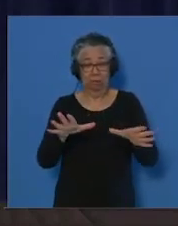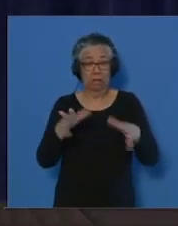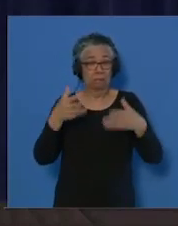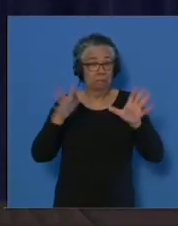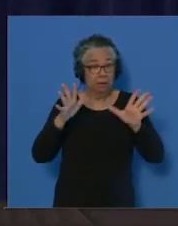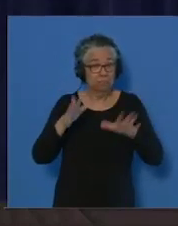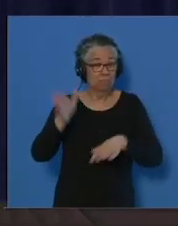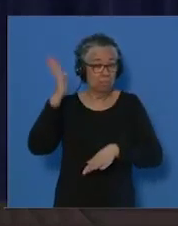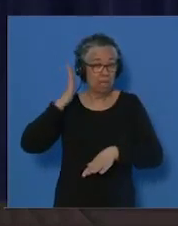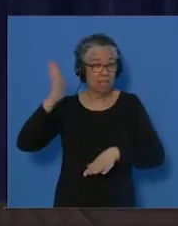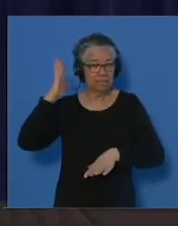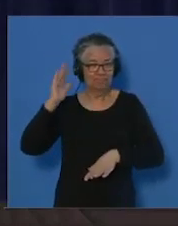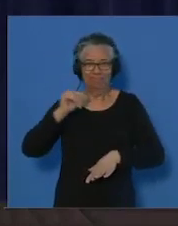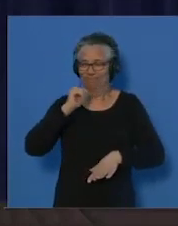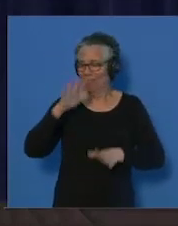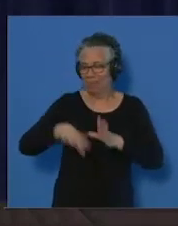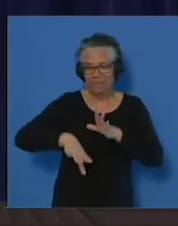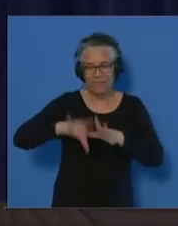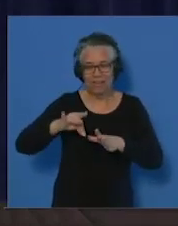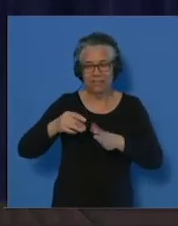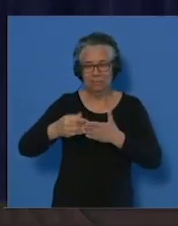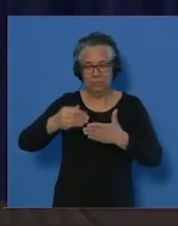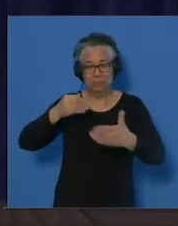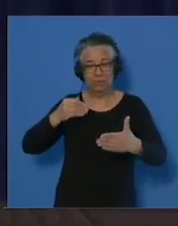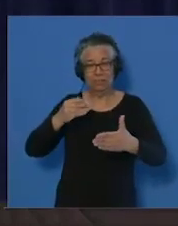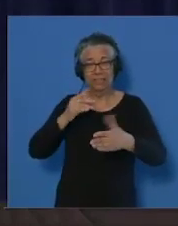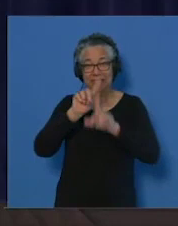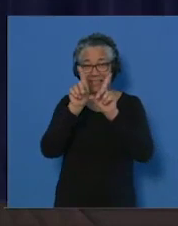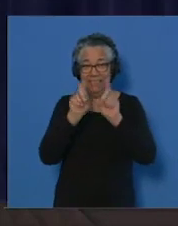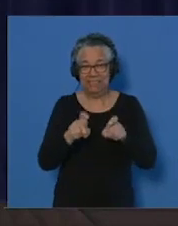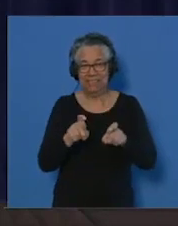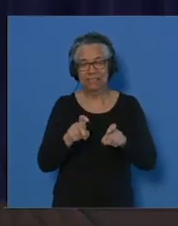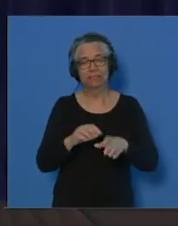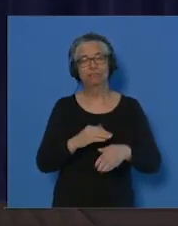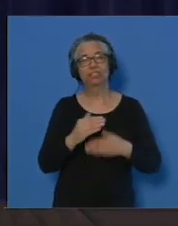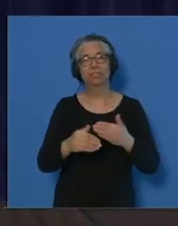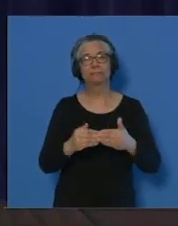not have been detected in previous testing regimes.